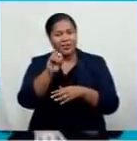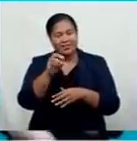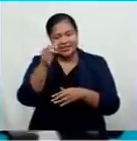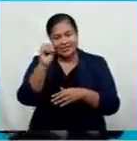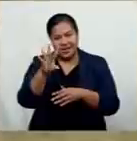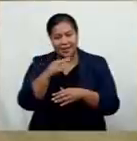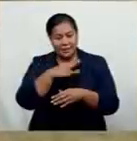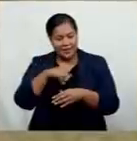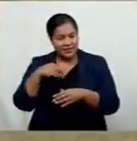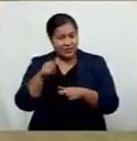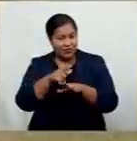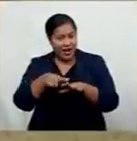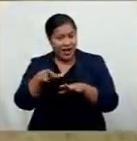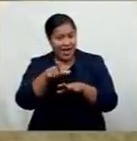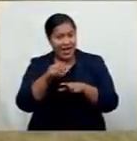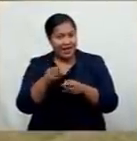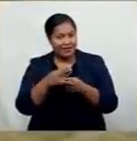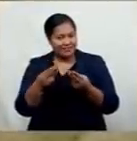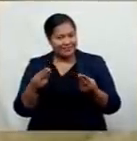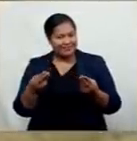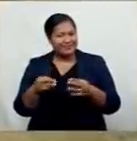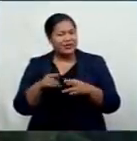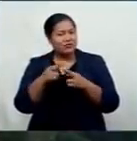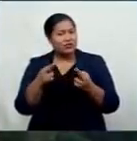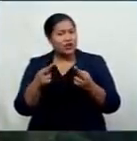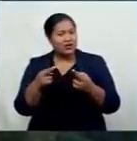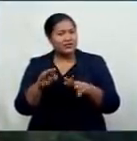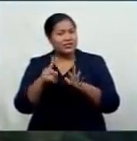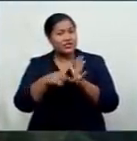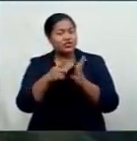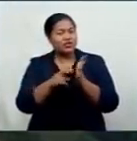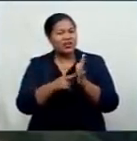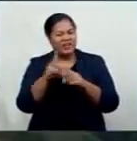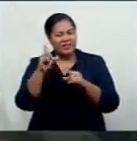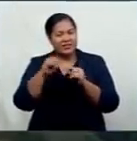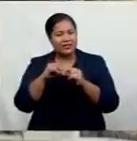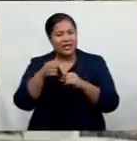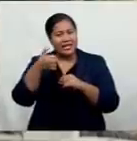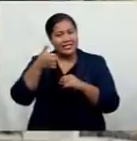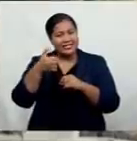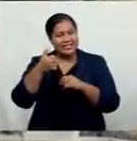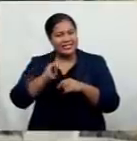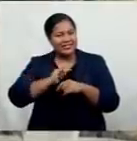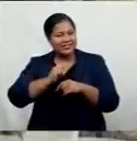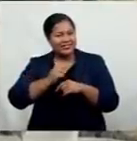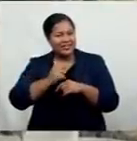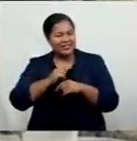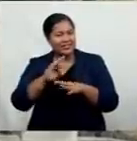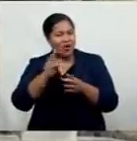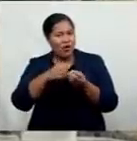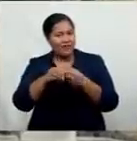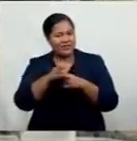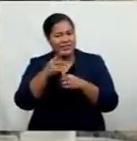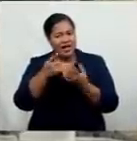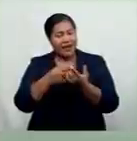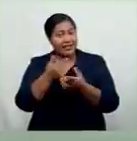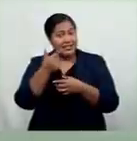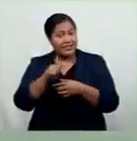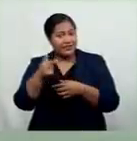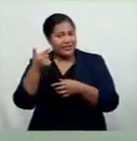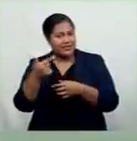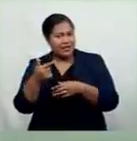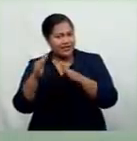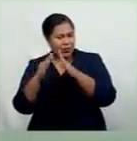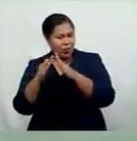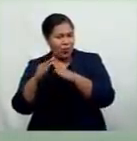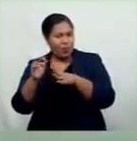Minister for Lands and Mineral Resources Chone Usamate says there is an additional 16 lease offers and another 77 residential